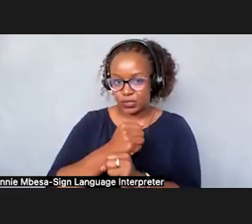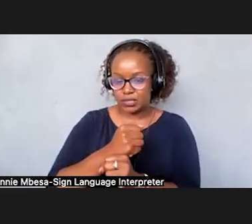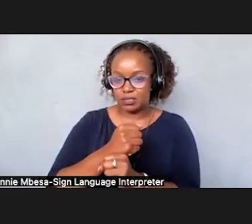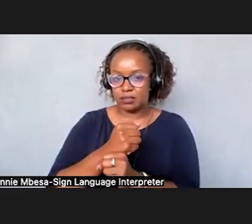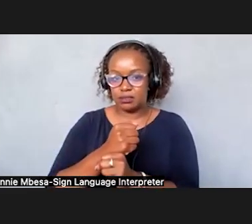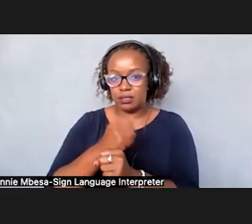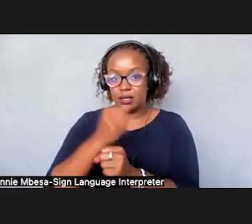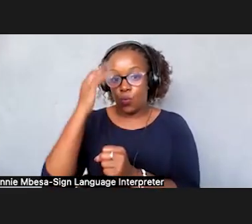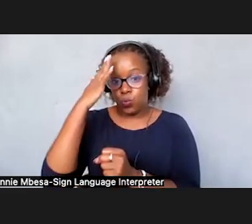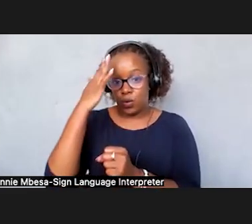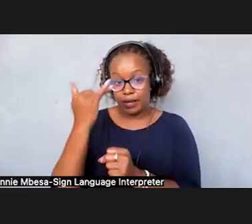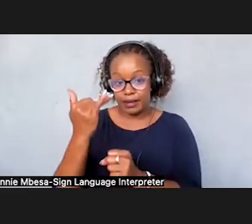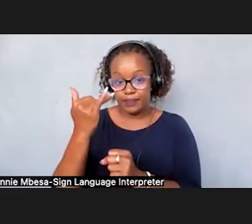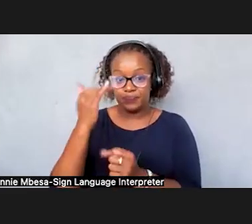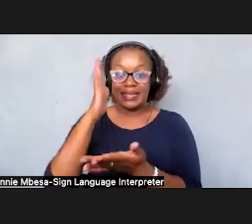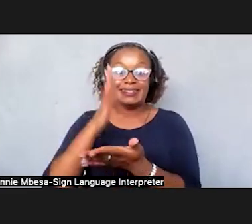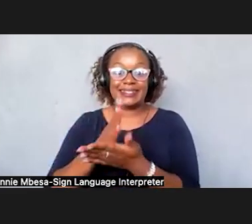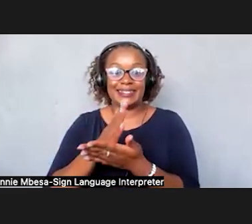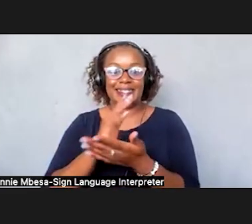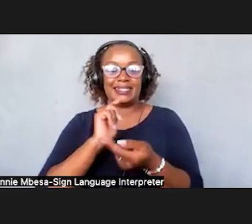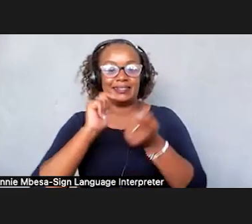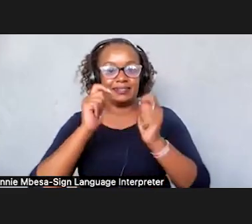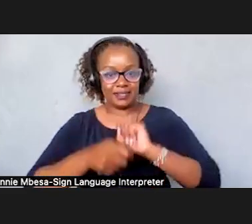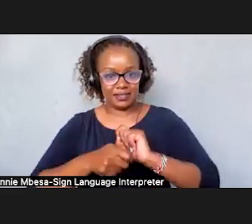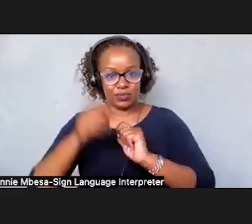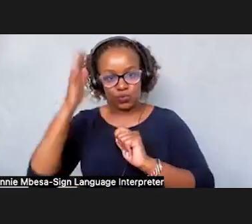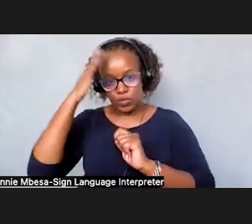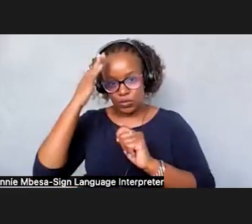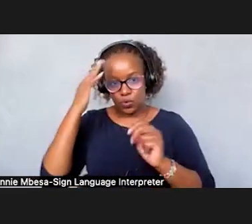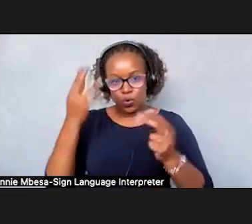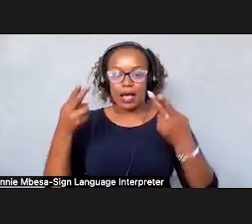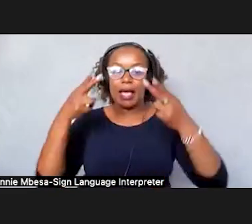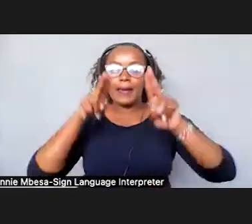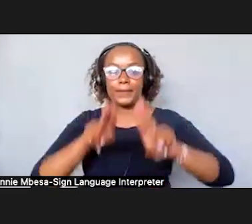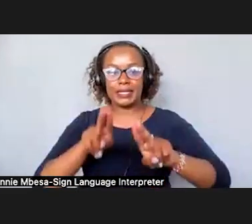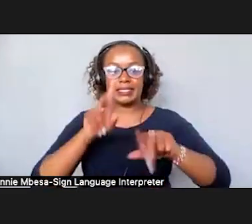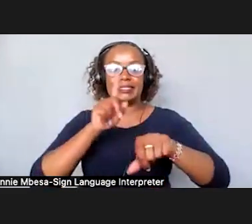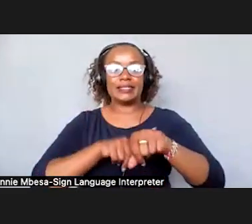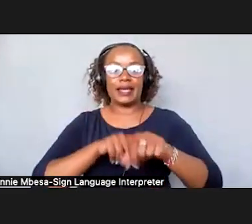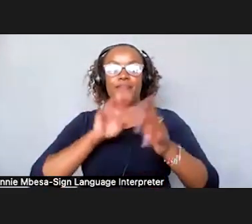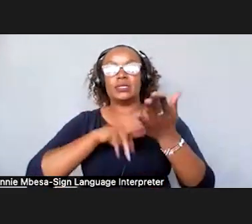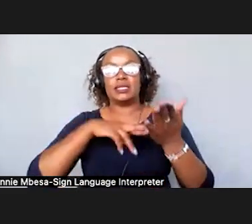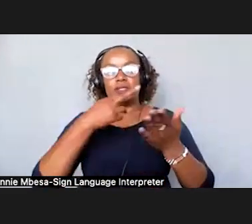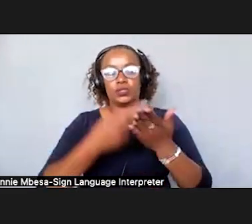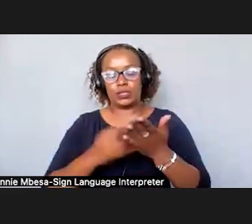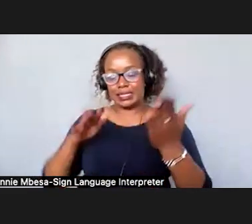because real change, we all know that happen when the resource reach those who are closest to the problem.